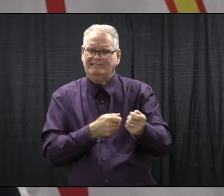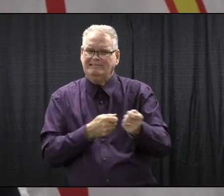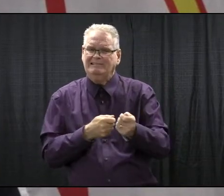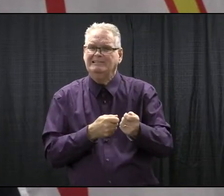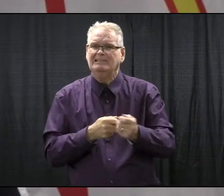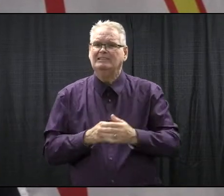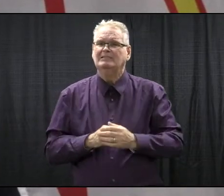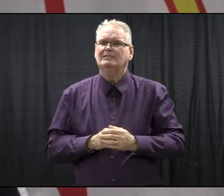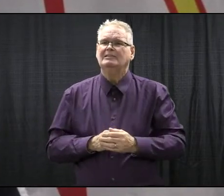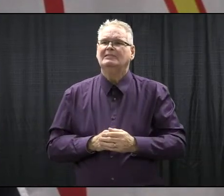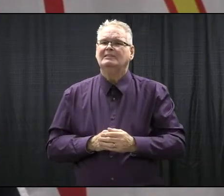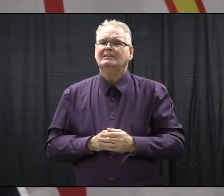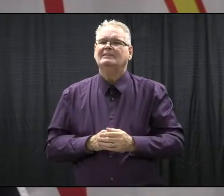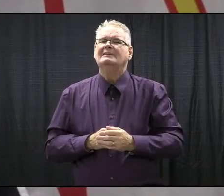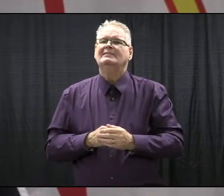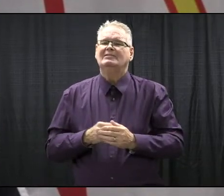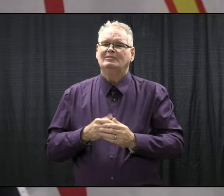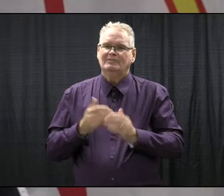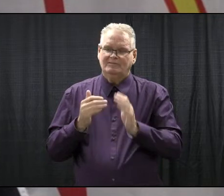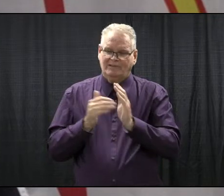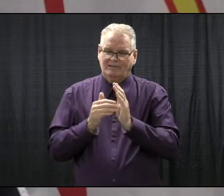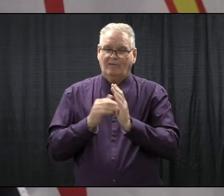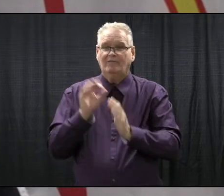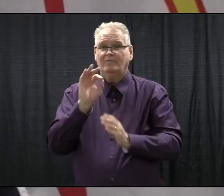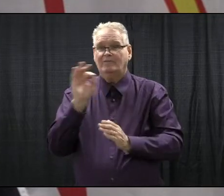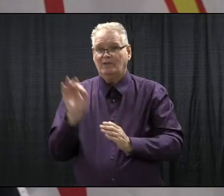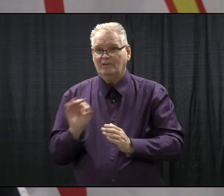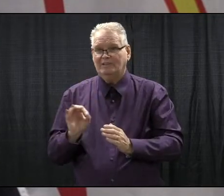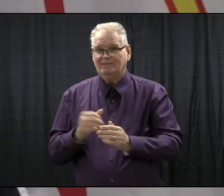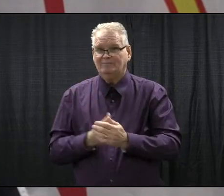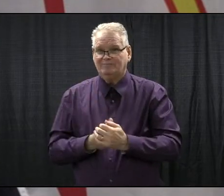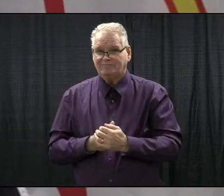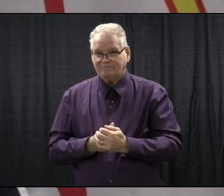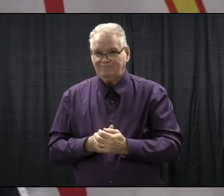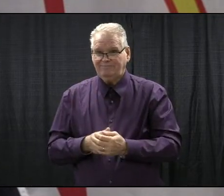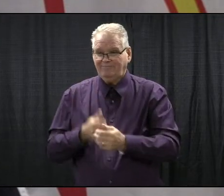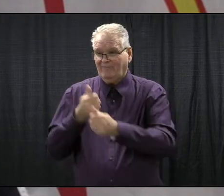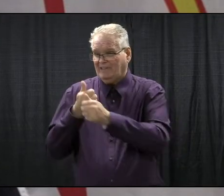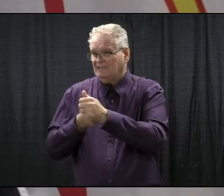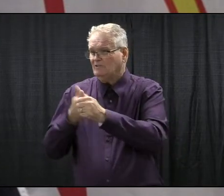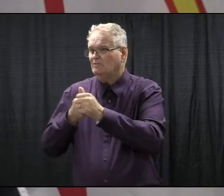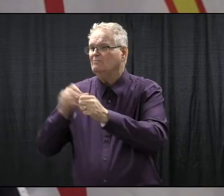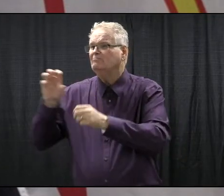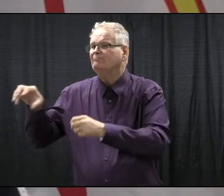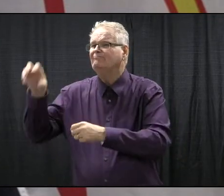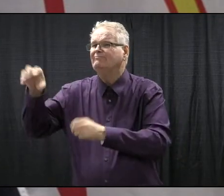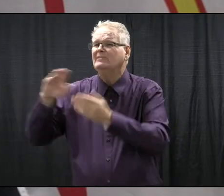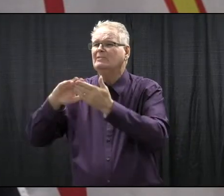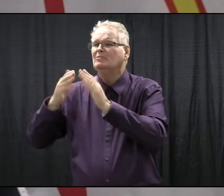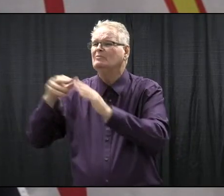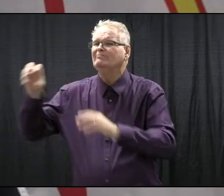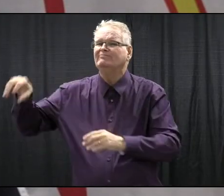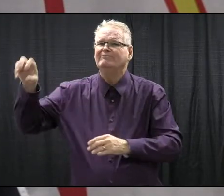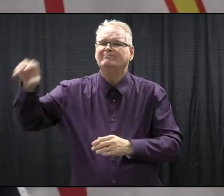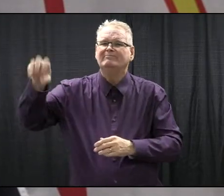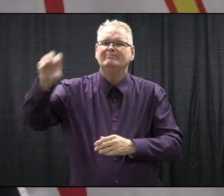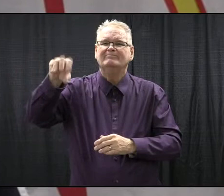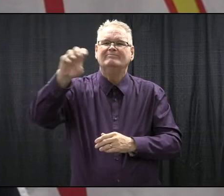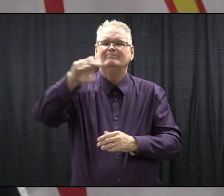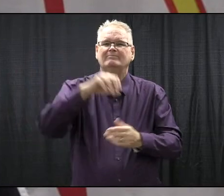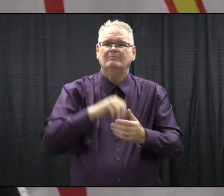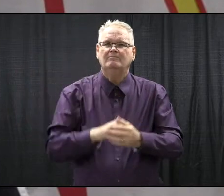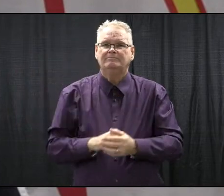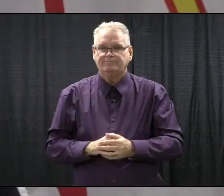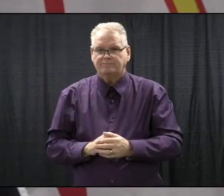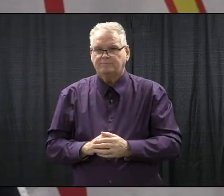plus fully vaccinated in every age group, in every community in this province. So, you know, that's what our ultimate goal